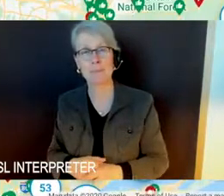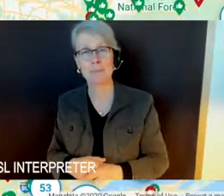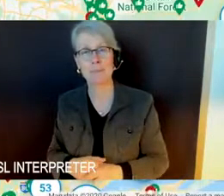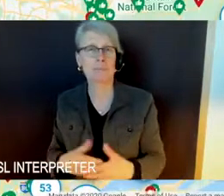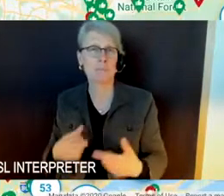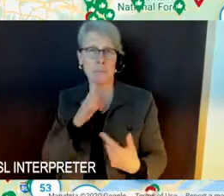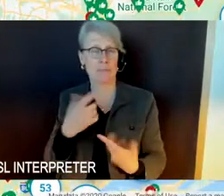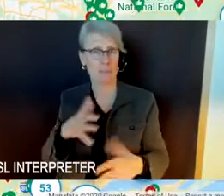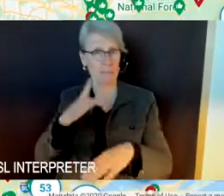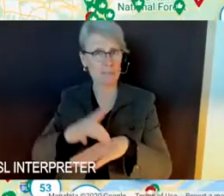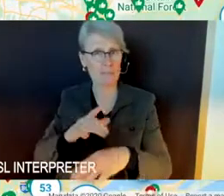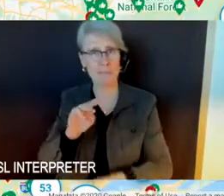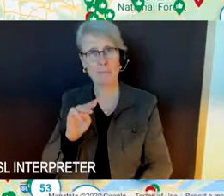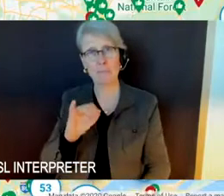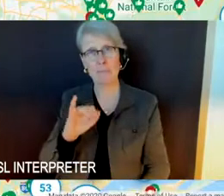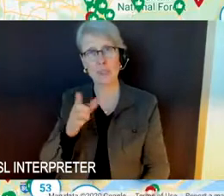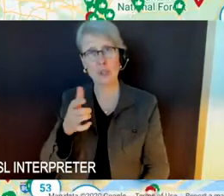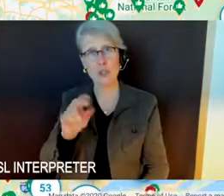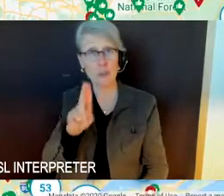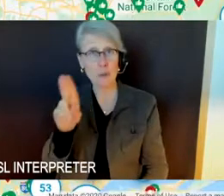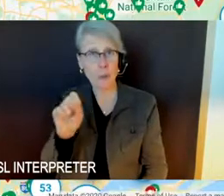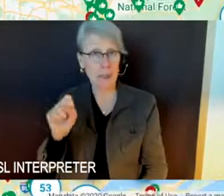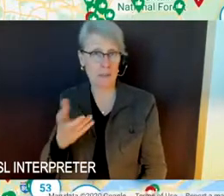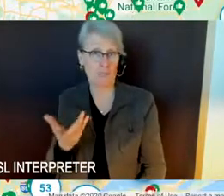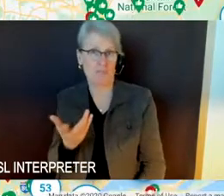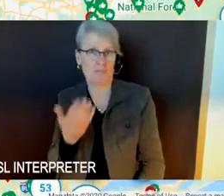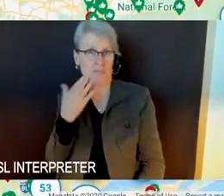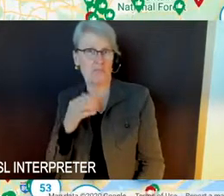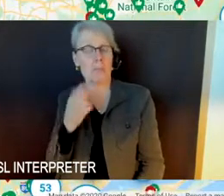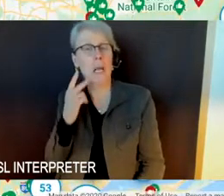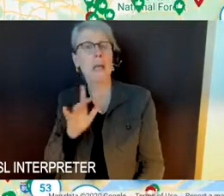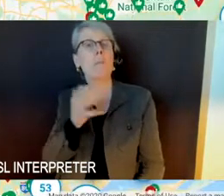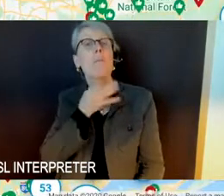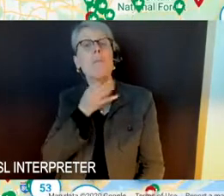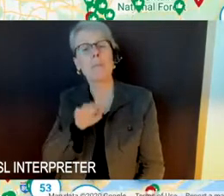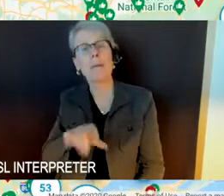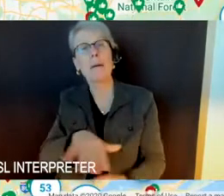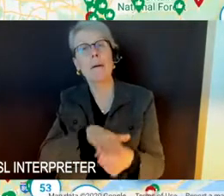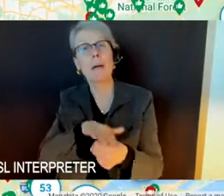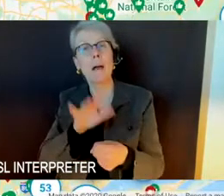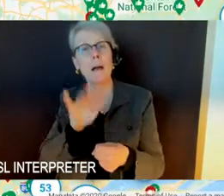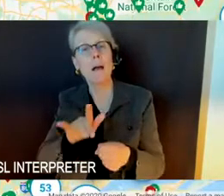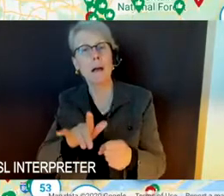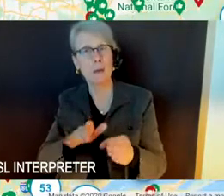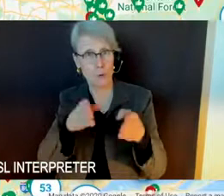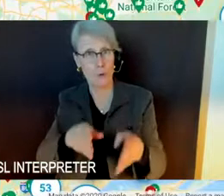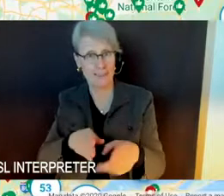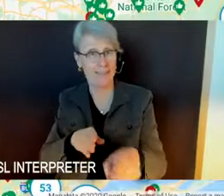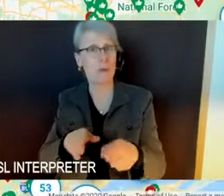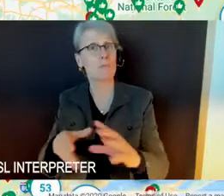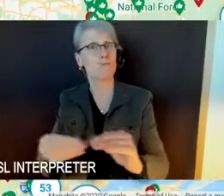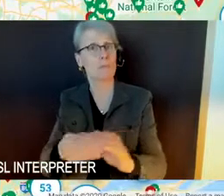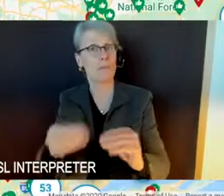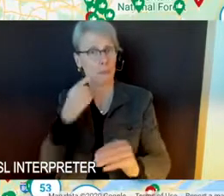You know, I know nothing about Michigan, but I can connect to somebody else's voice and see what